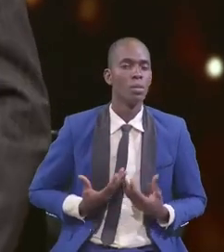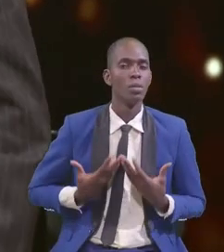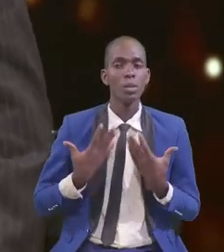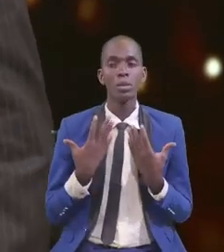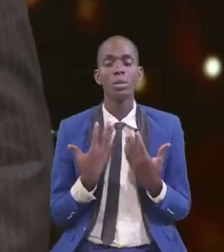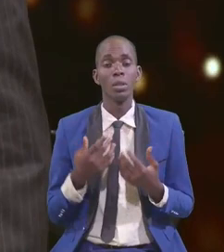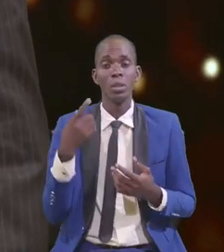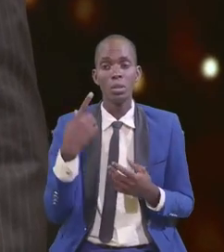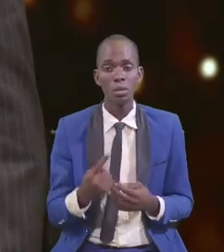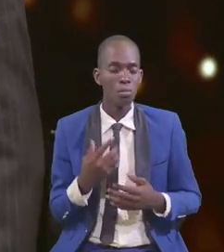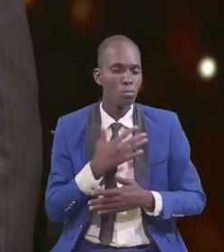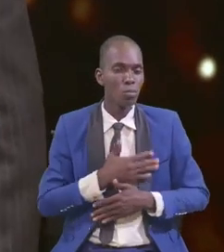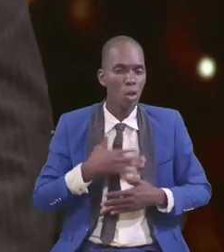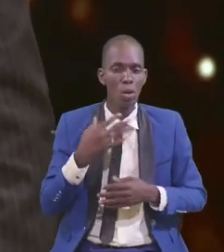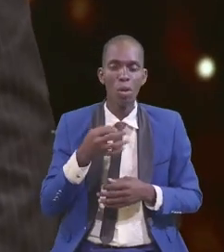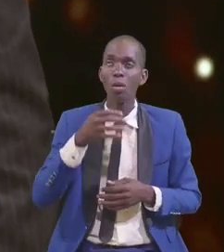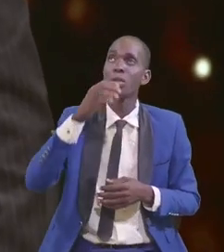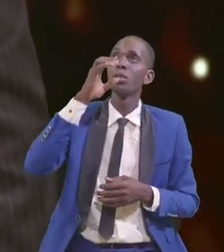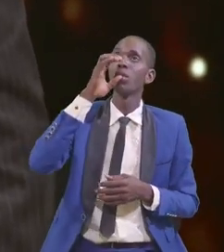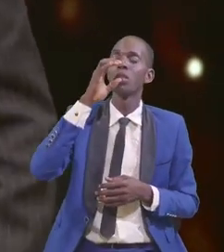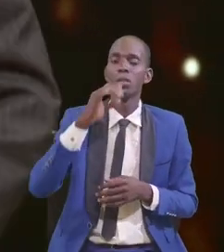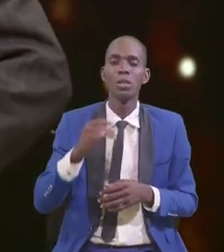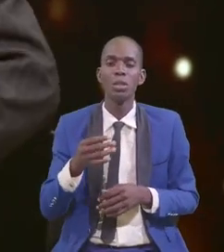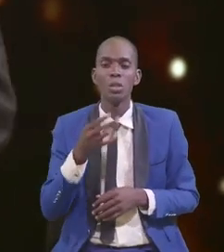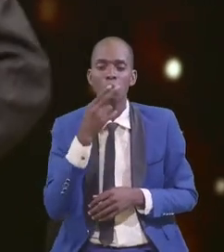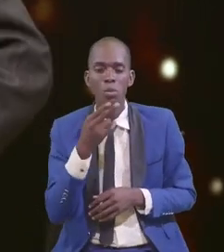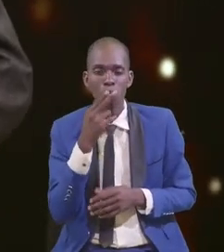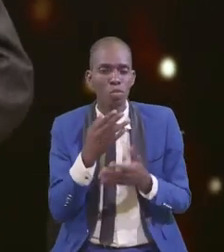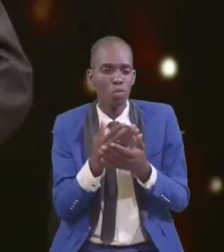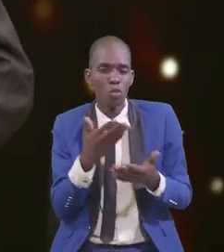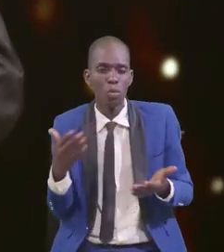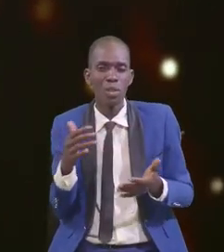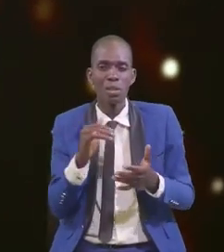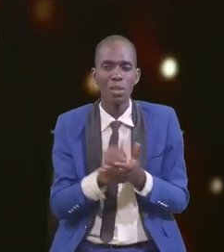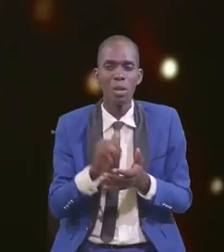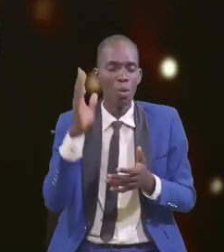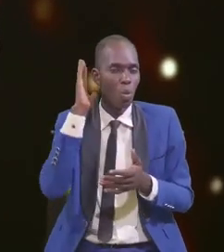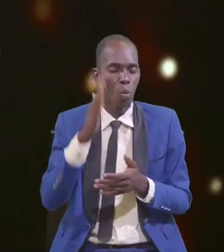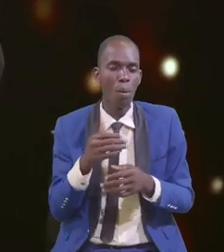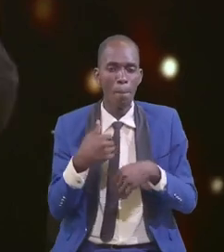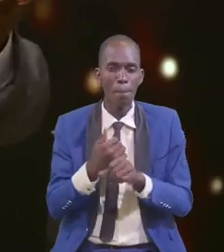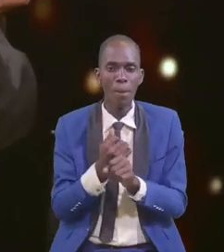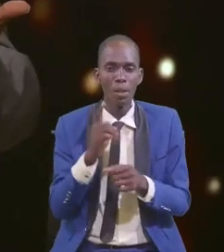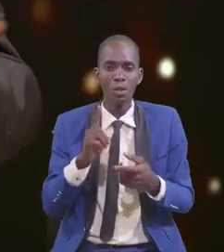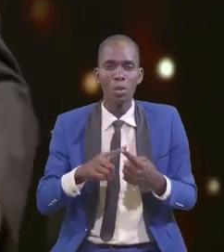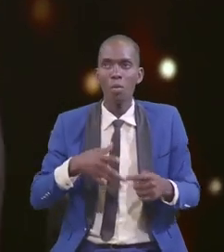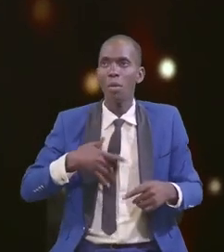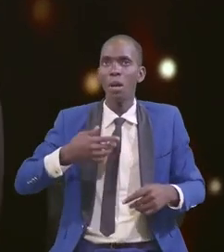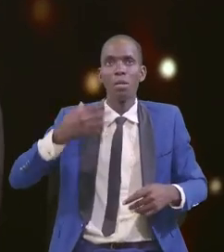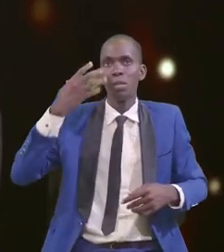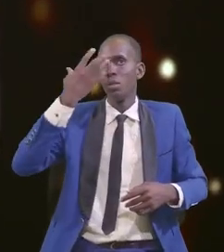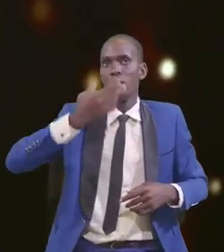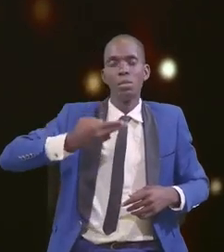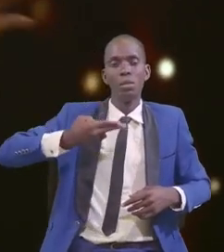The pleasures of drinking, smoking something that will put them on high. The pleasures